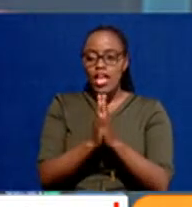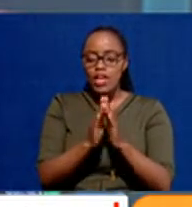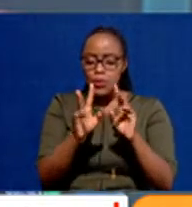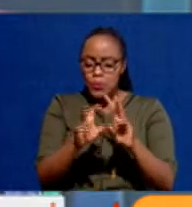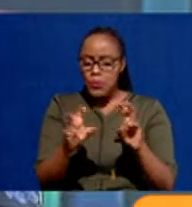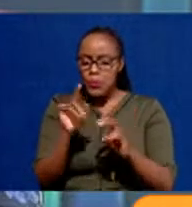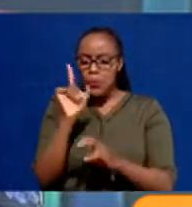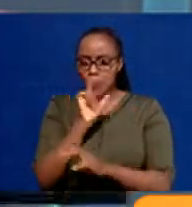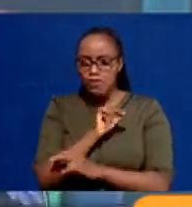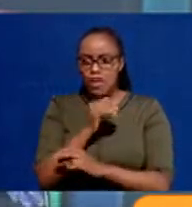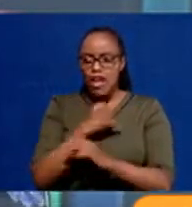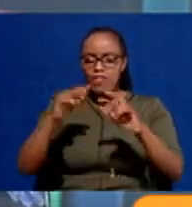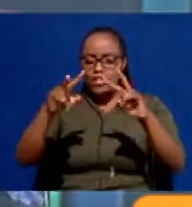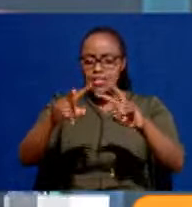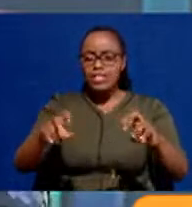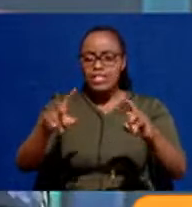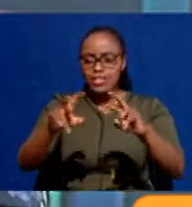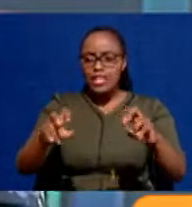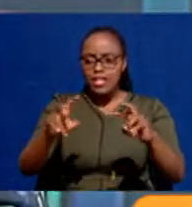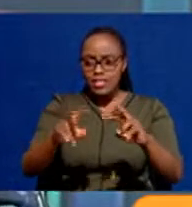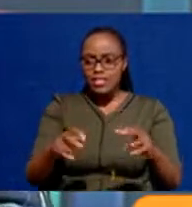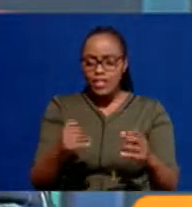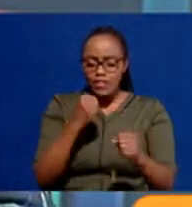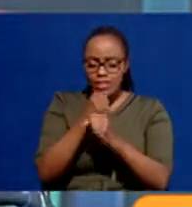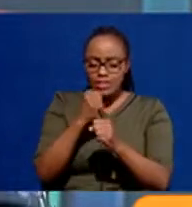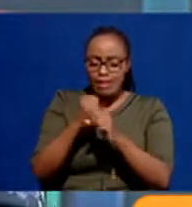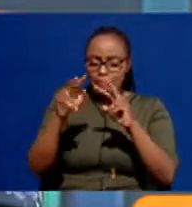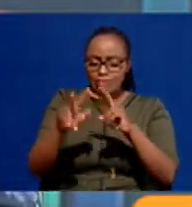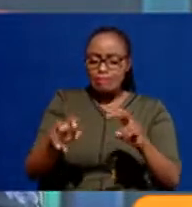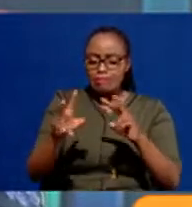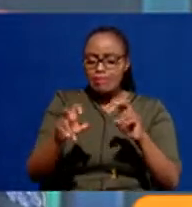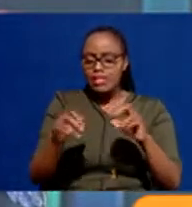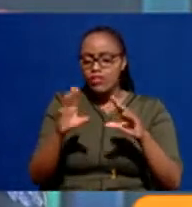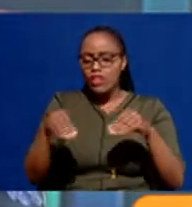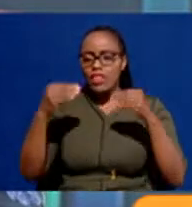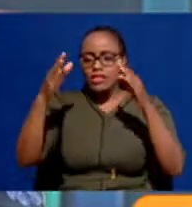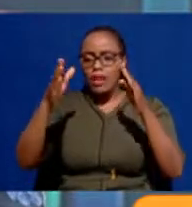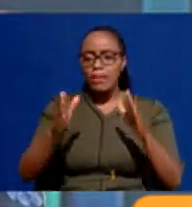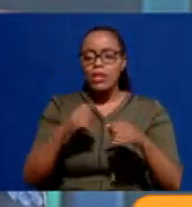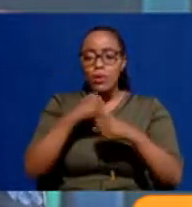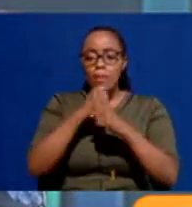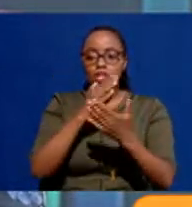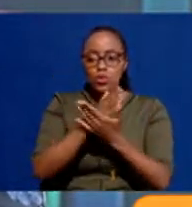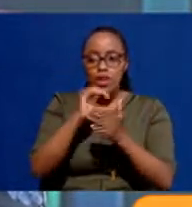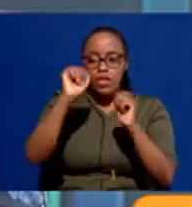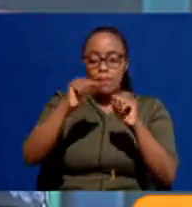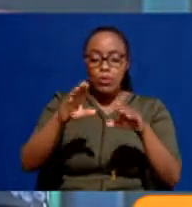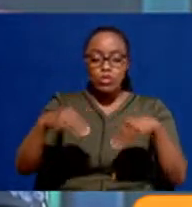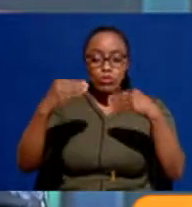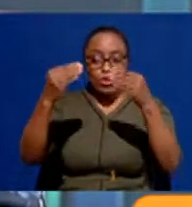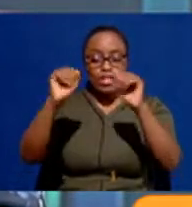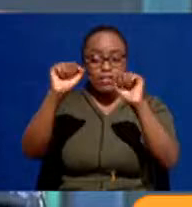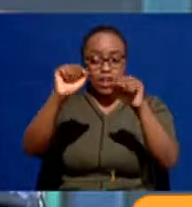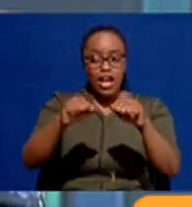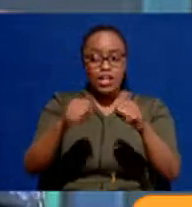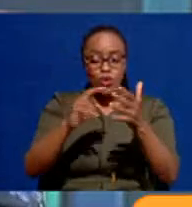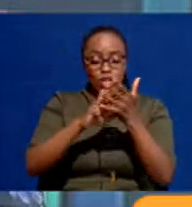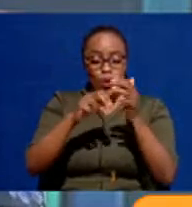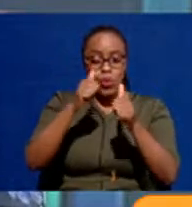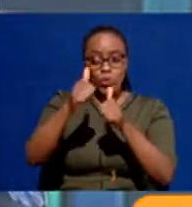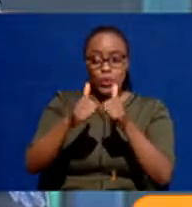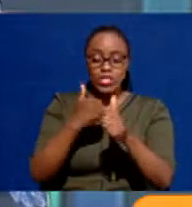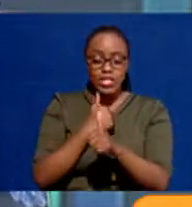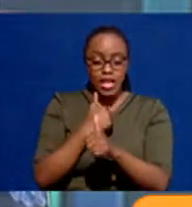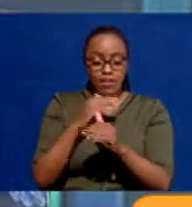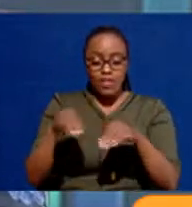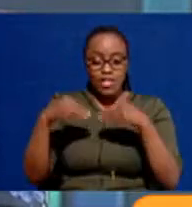even researched, or is it called, done due diligence on the suppliers to make sure that they can deliver on the contracts that